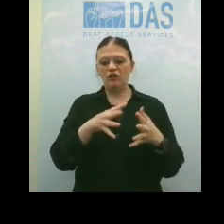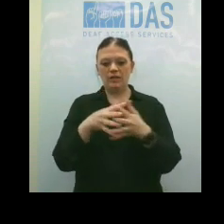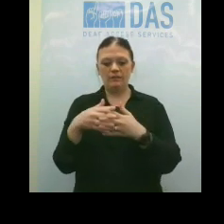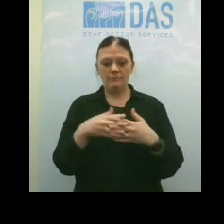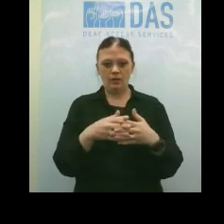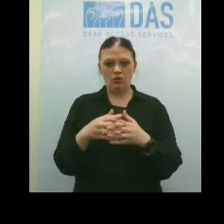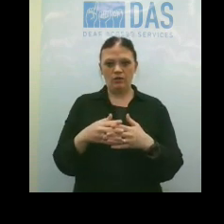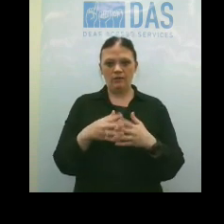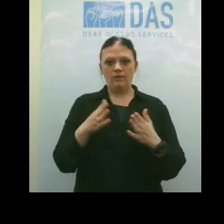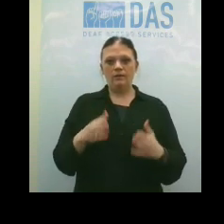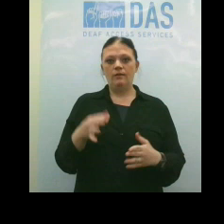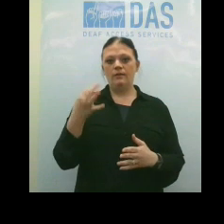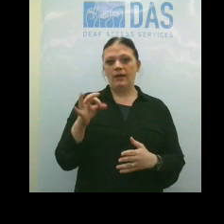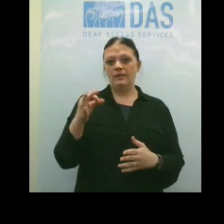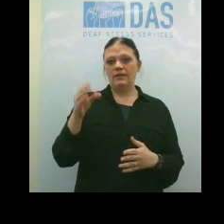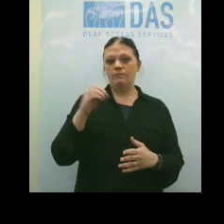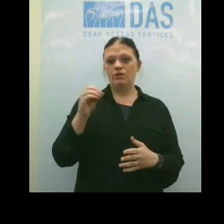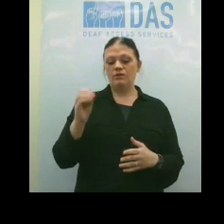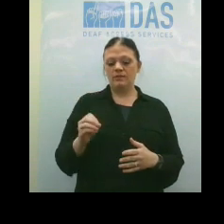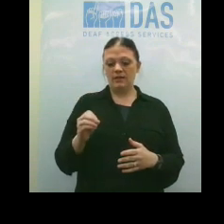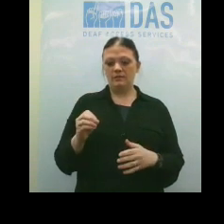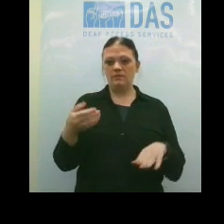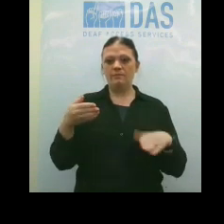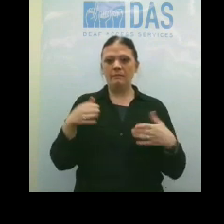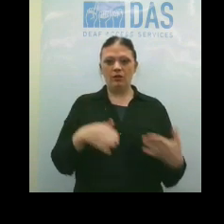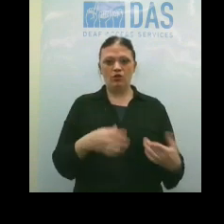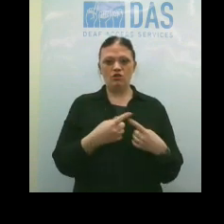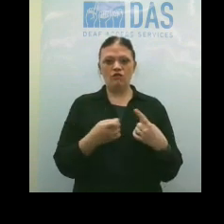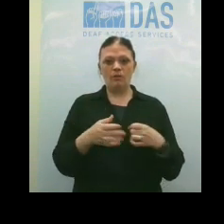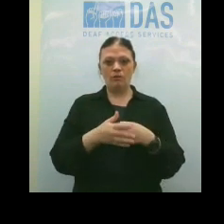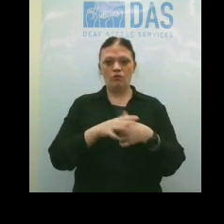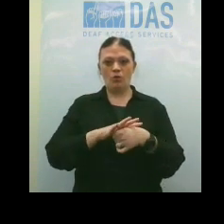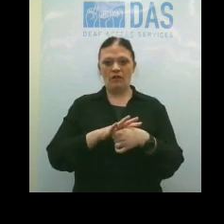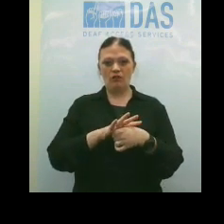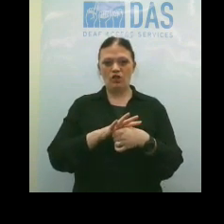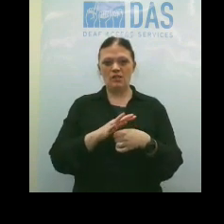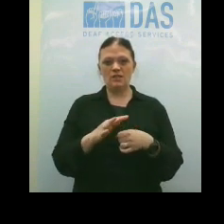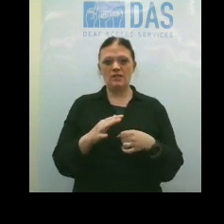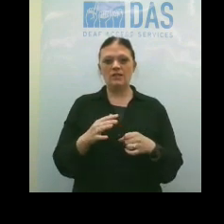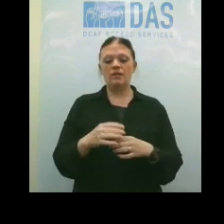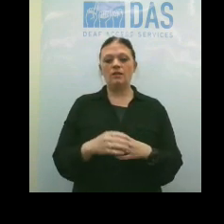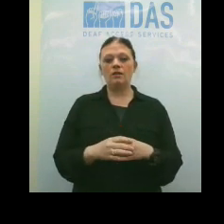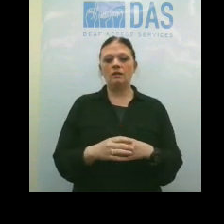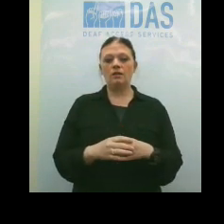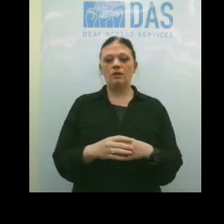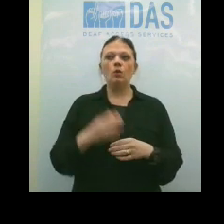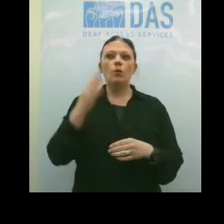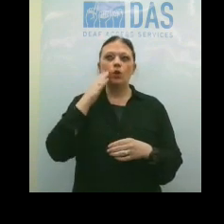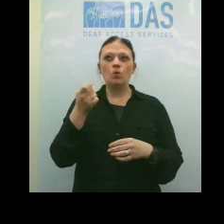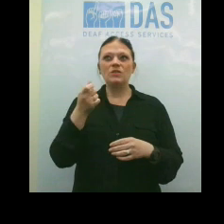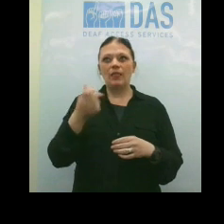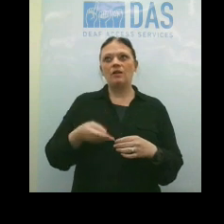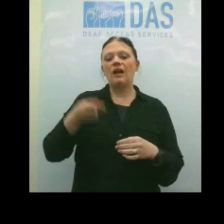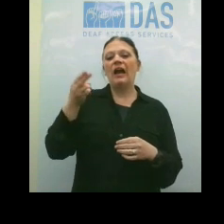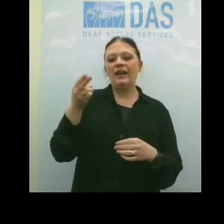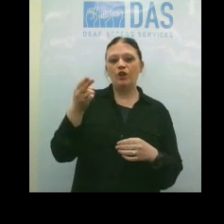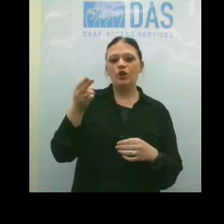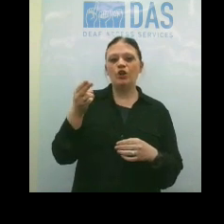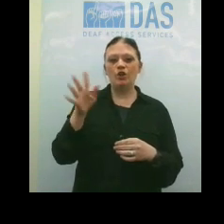up 19% of those who've perished from the coronavirus. We do know that's a little higher by